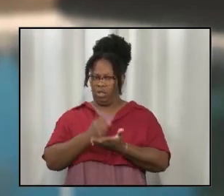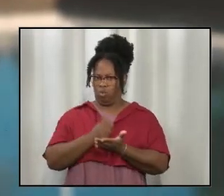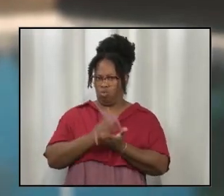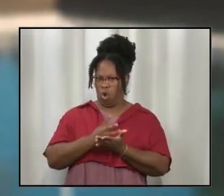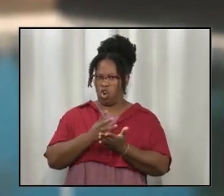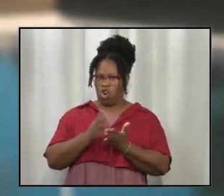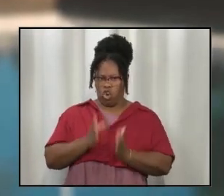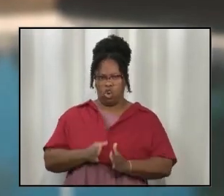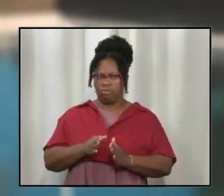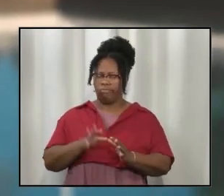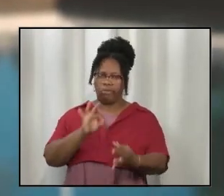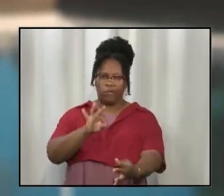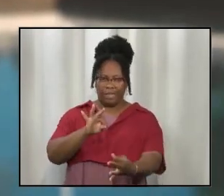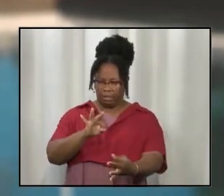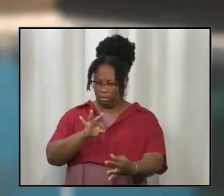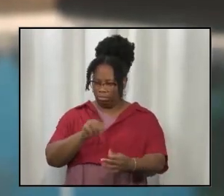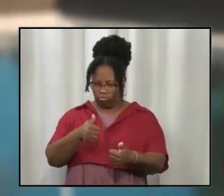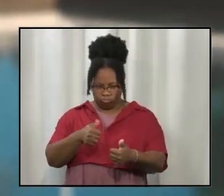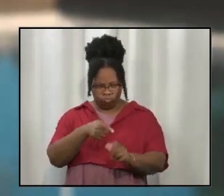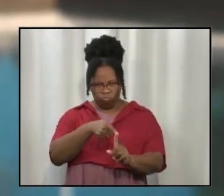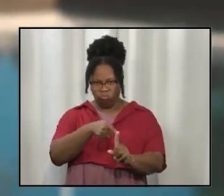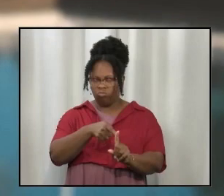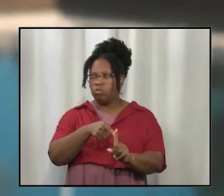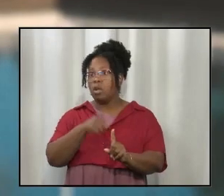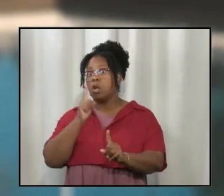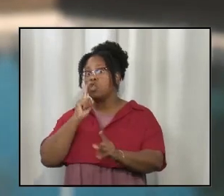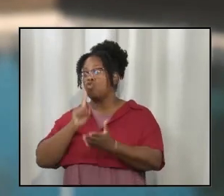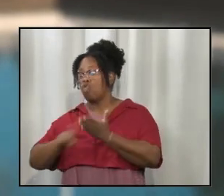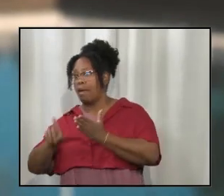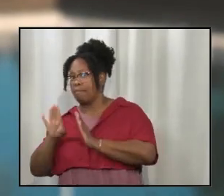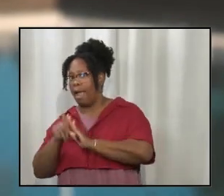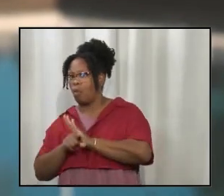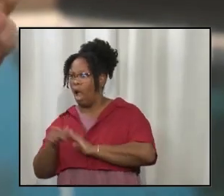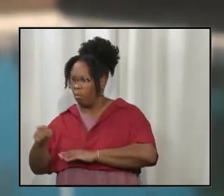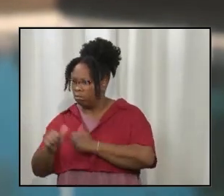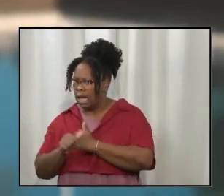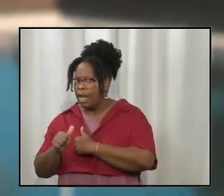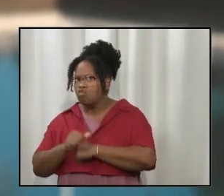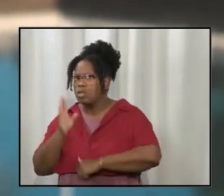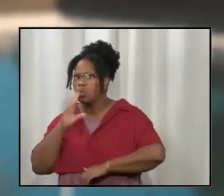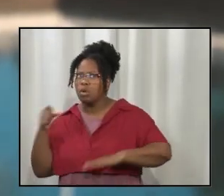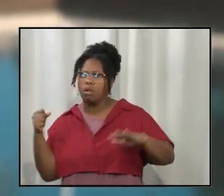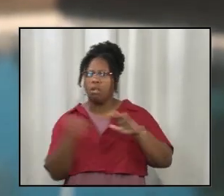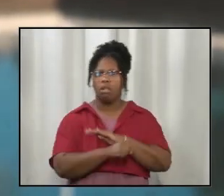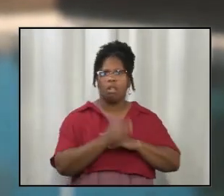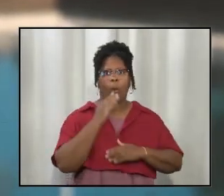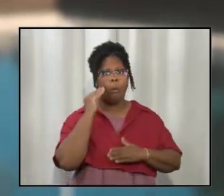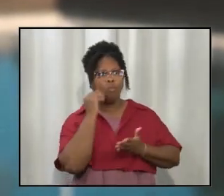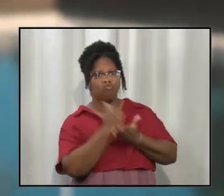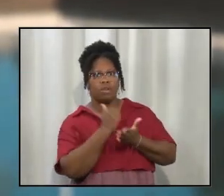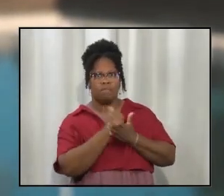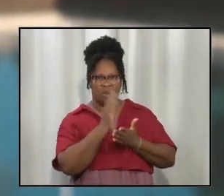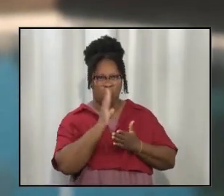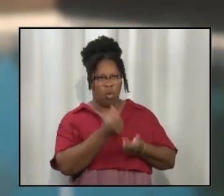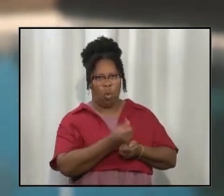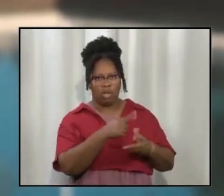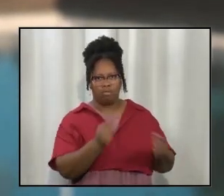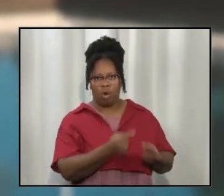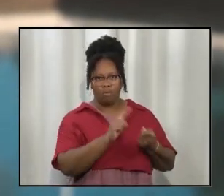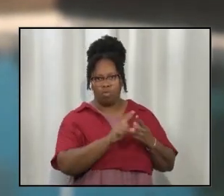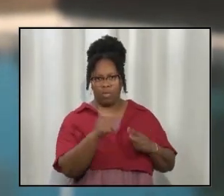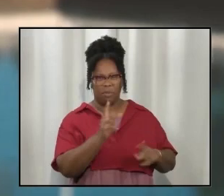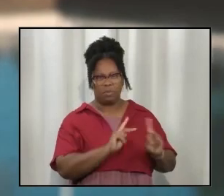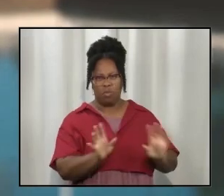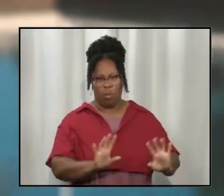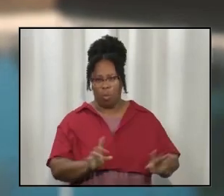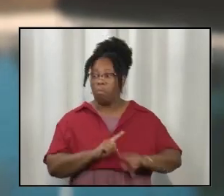person's background. We're not going to send someone who's dangerous into a home that might endanger other people. But if they're appropriate for the